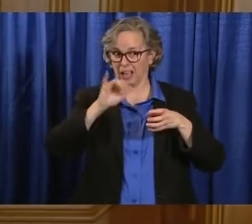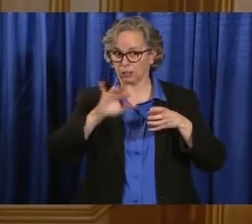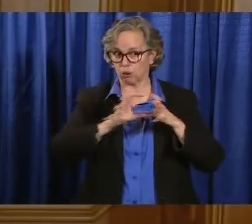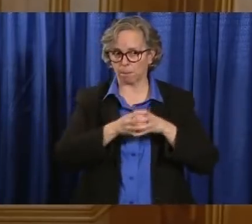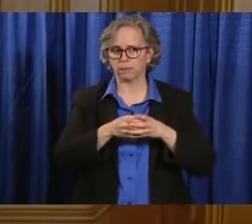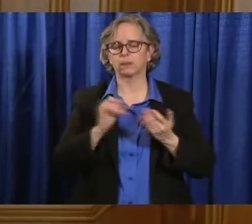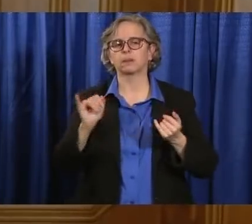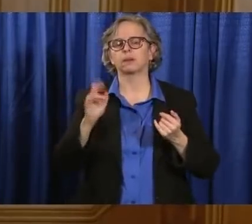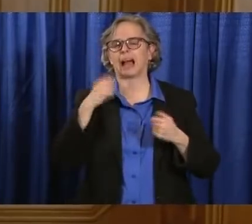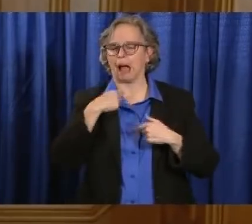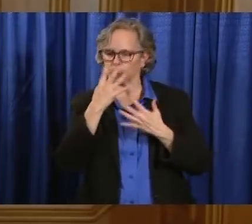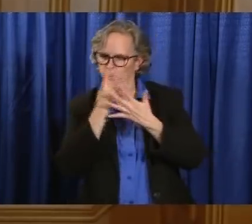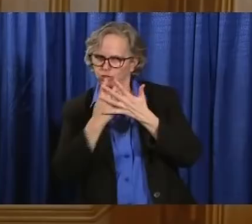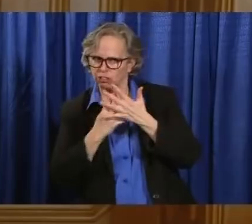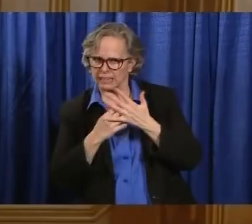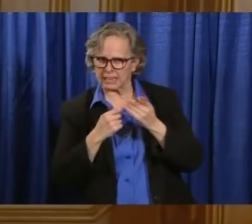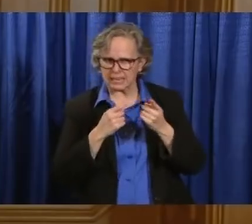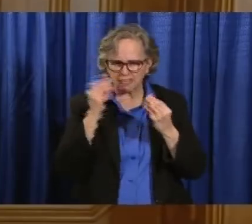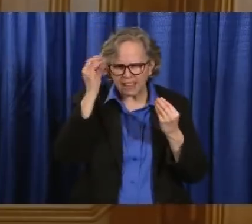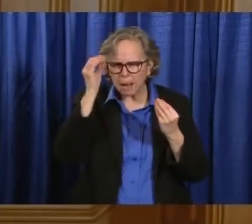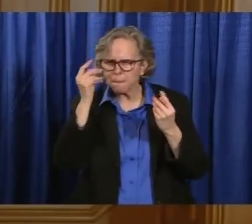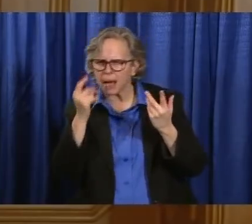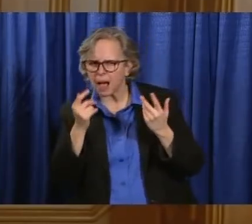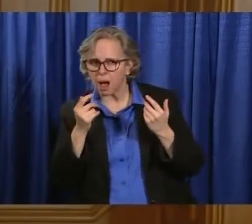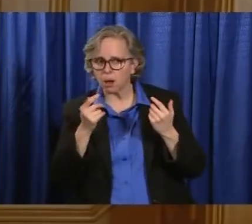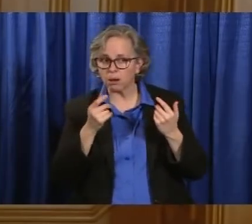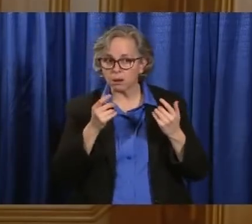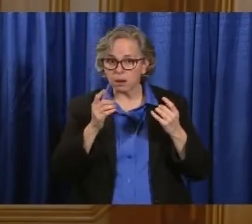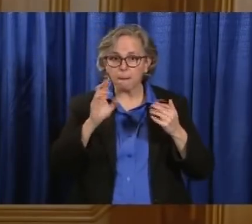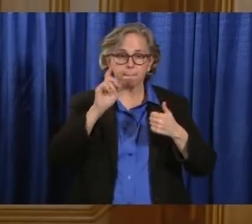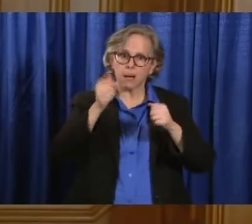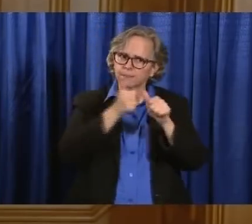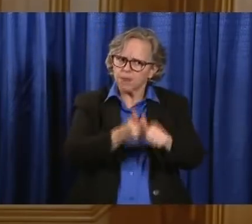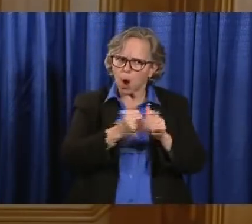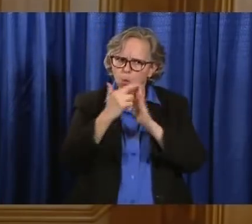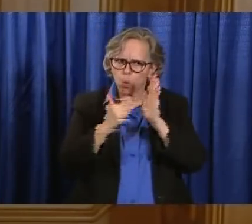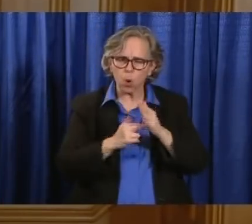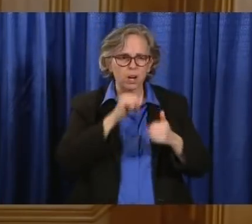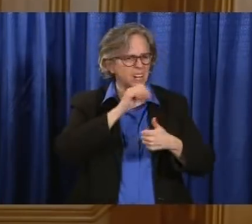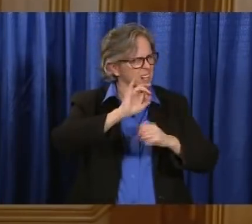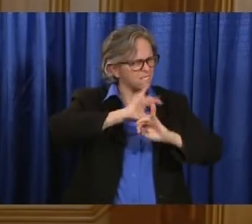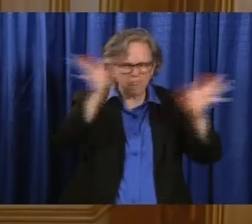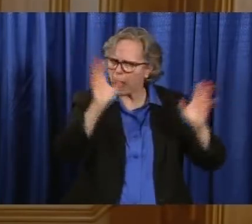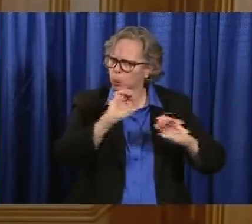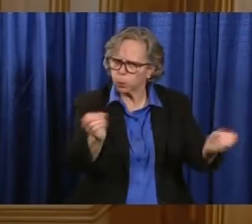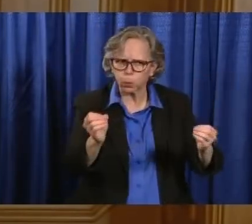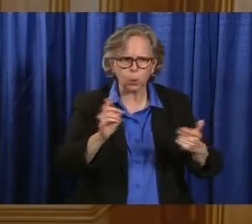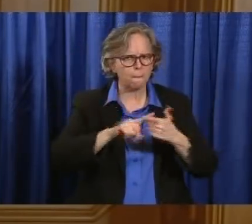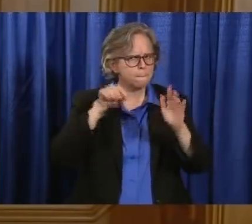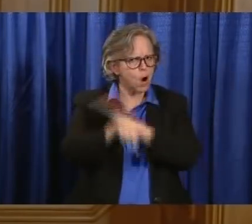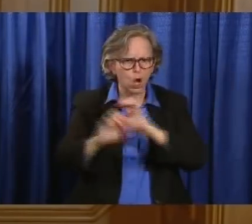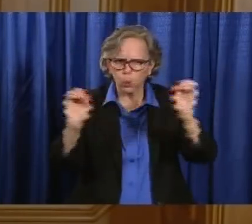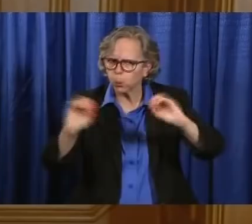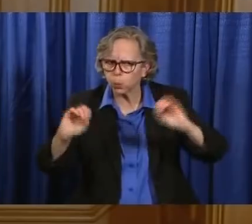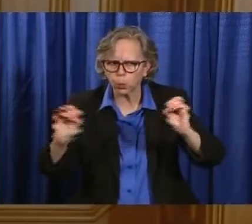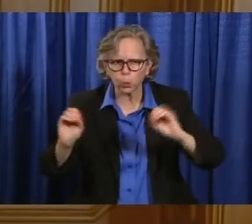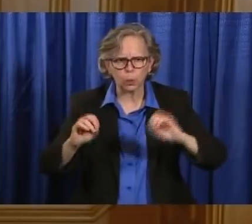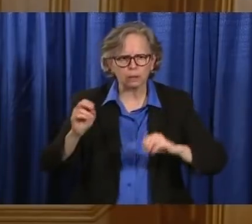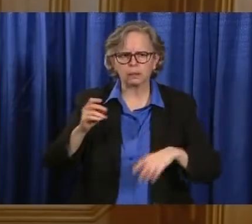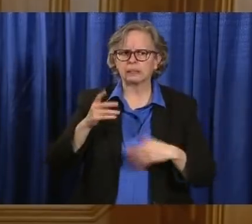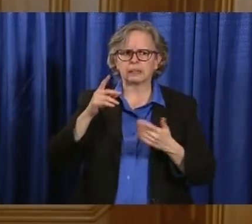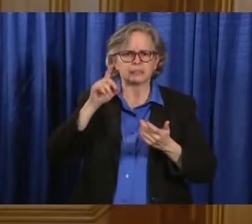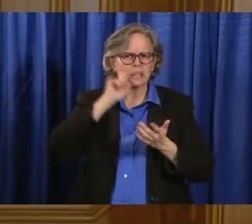these. Not violent offenders, not murderers, not sex offenders, not domestic